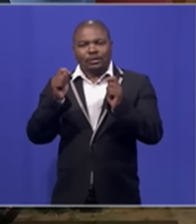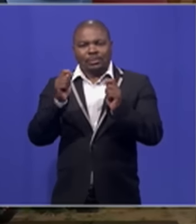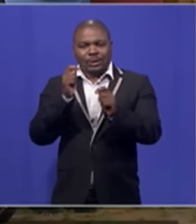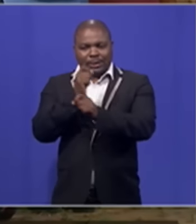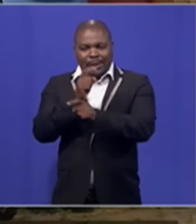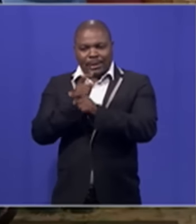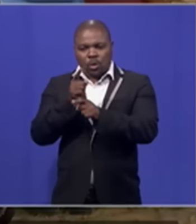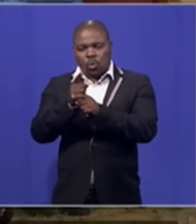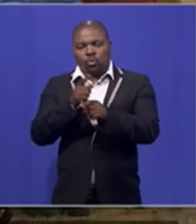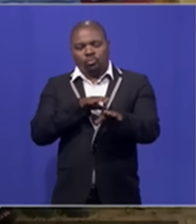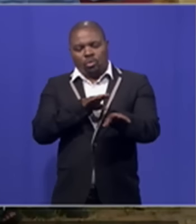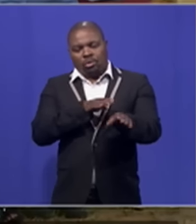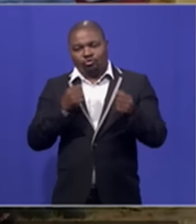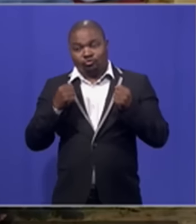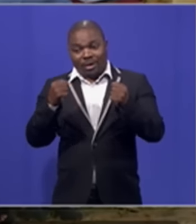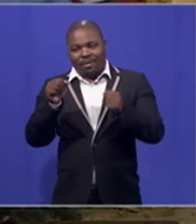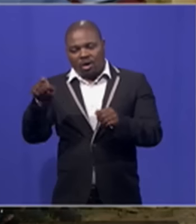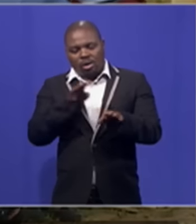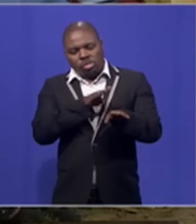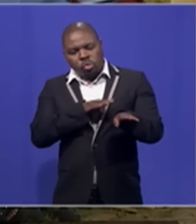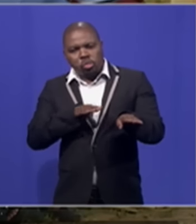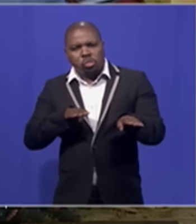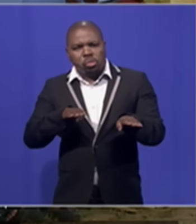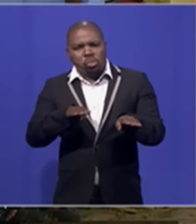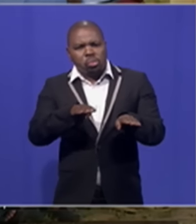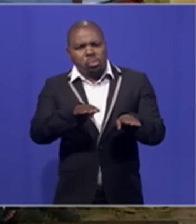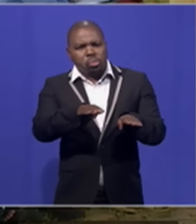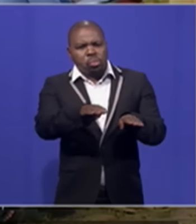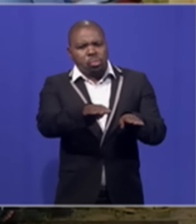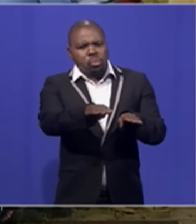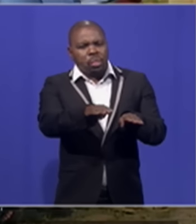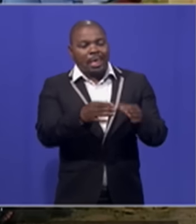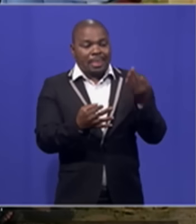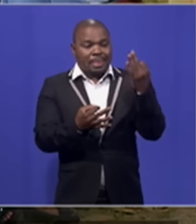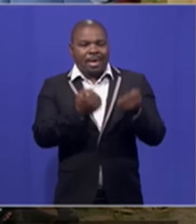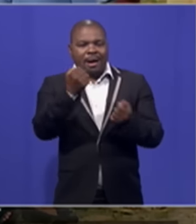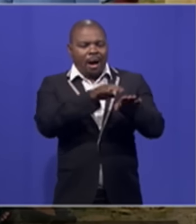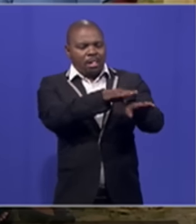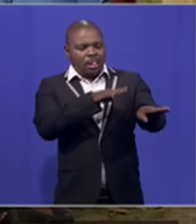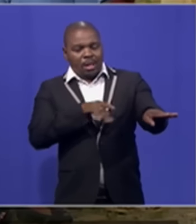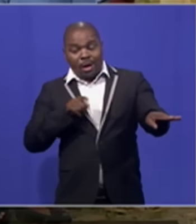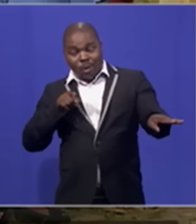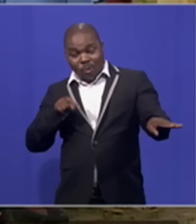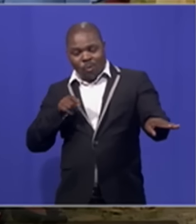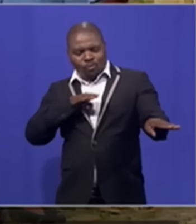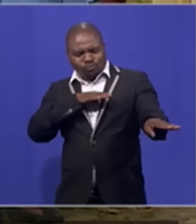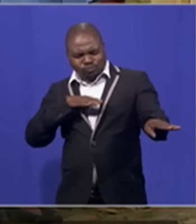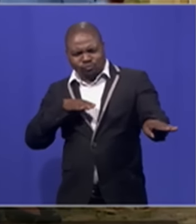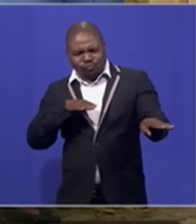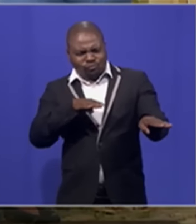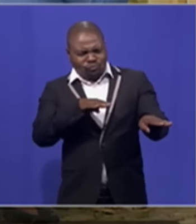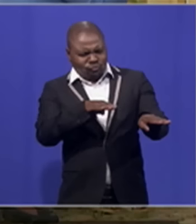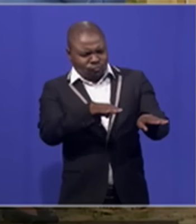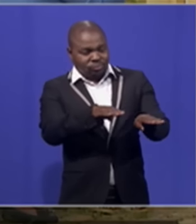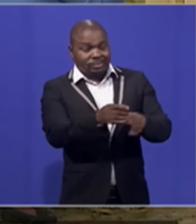o na le ka ho feta dikoloi tse ding re tseba ile dikoloi tse tharo ke ha a tla hlakana